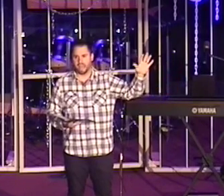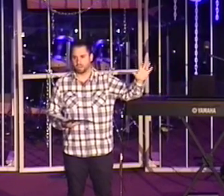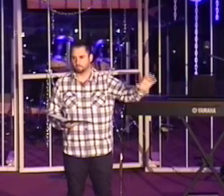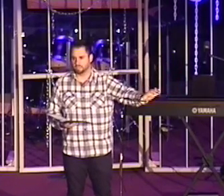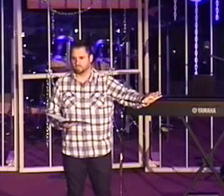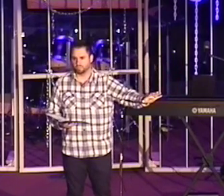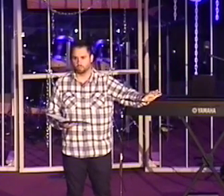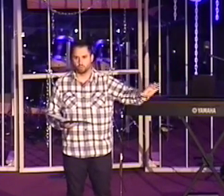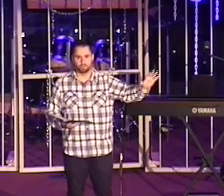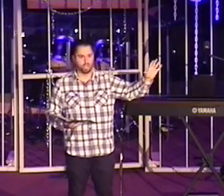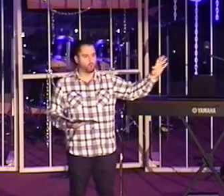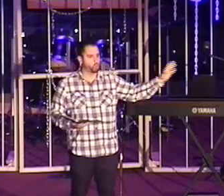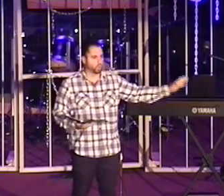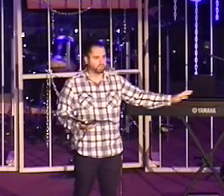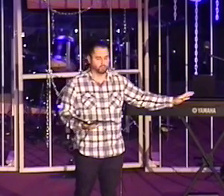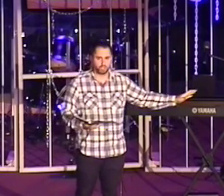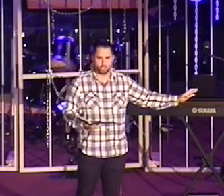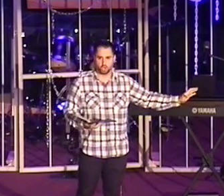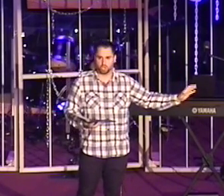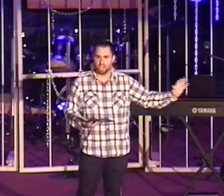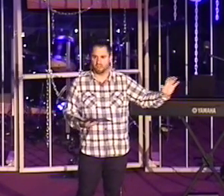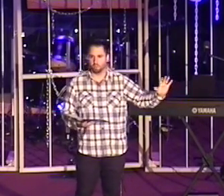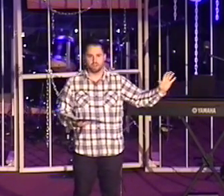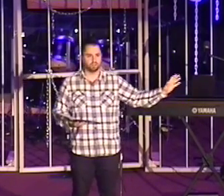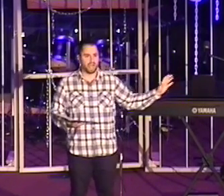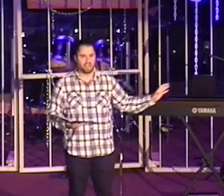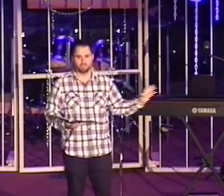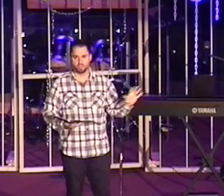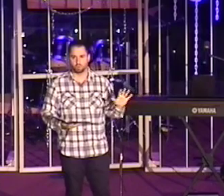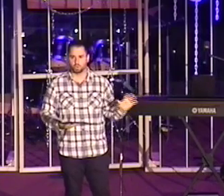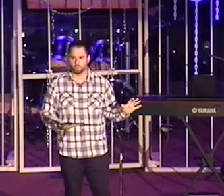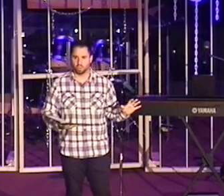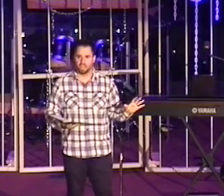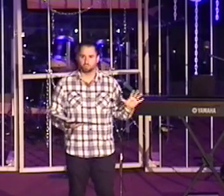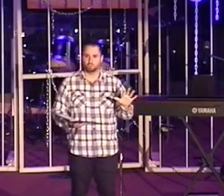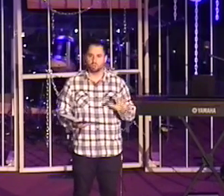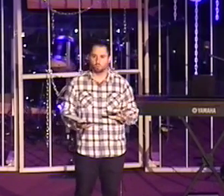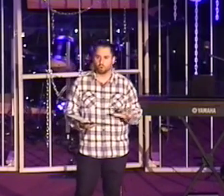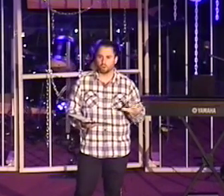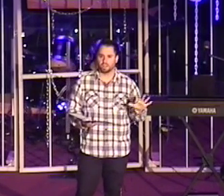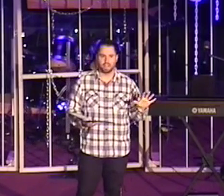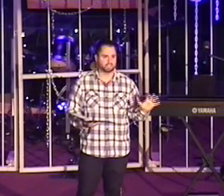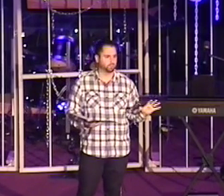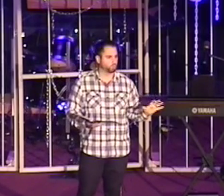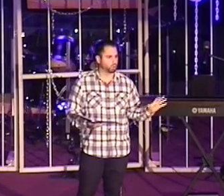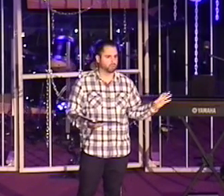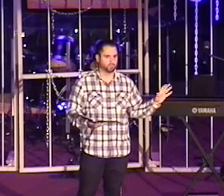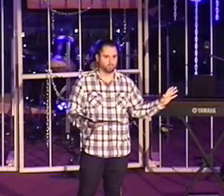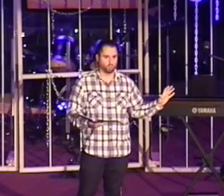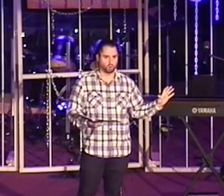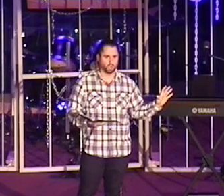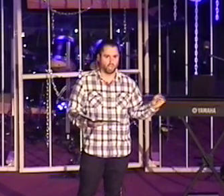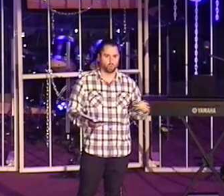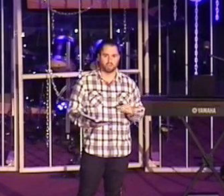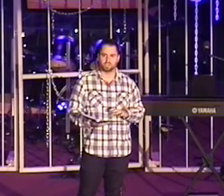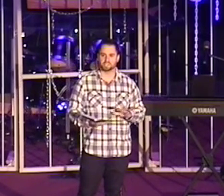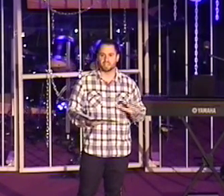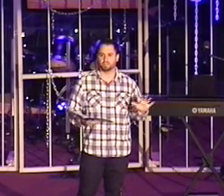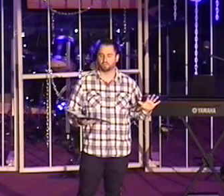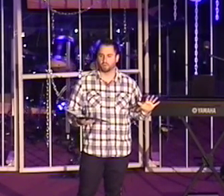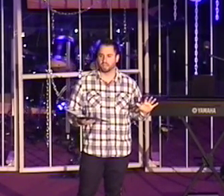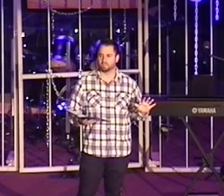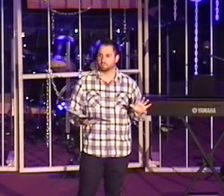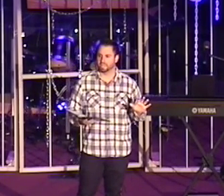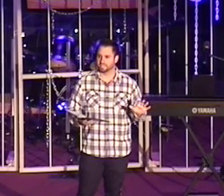team, at our place of employment, working for the church, and whatever avenue that we're doing, when we work as if we're working for the Lord, we are